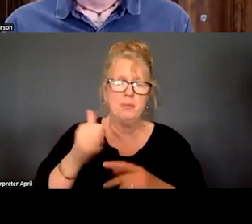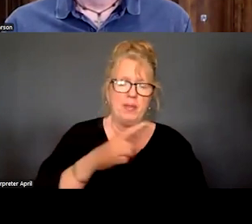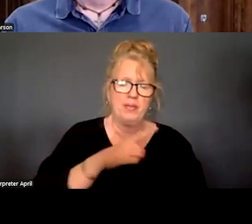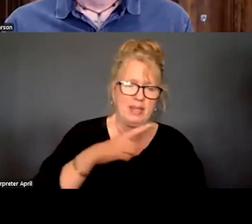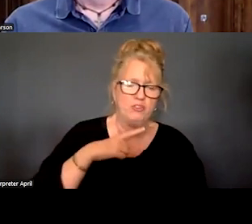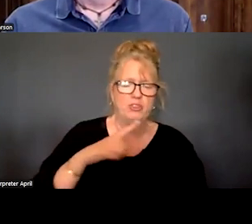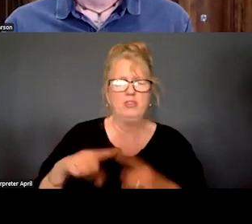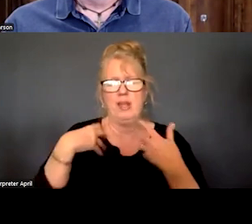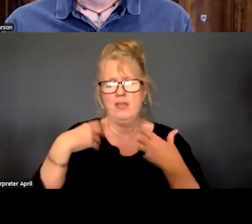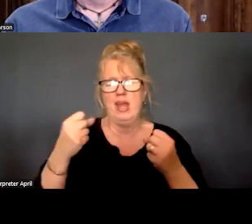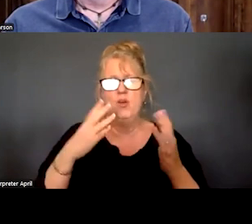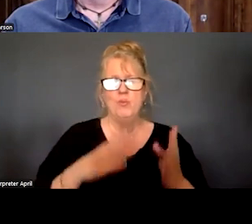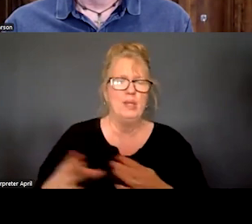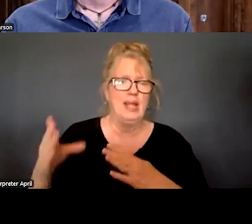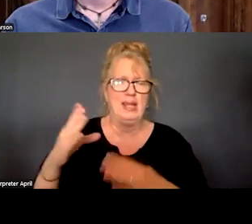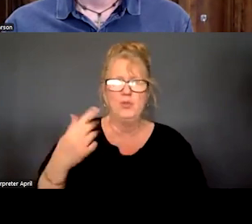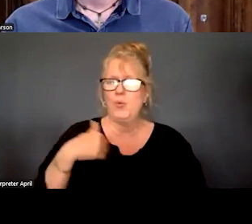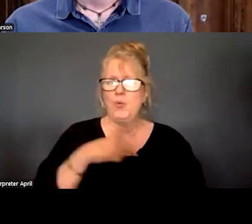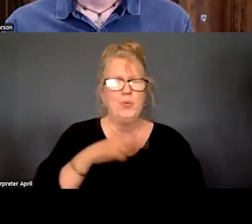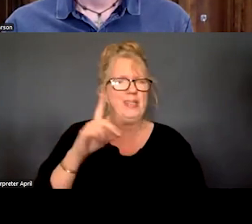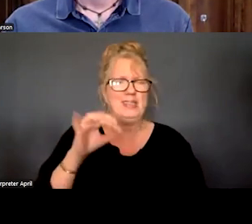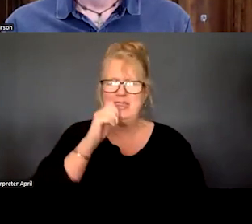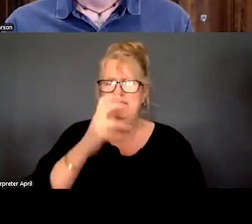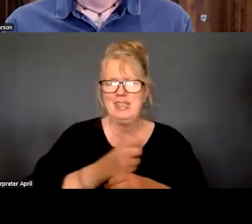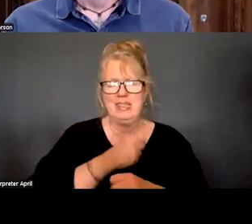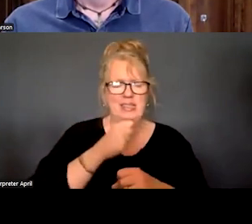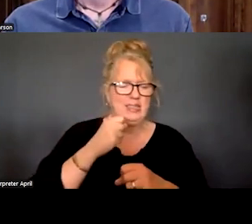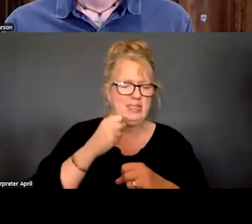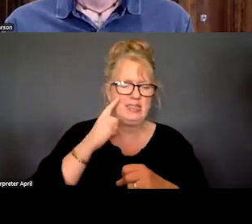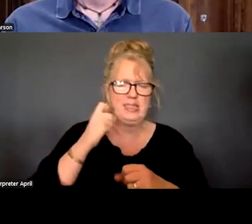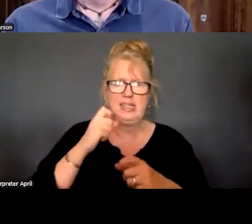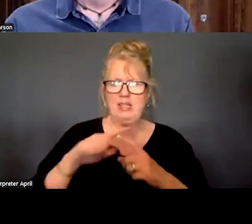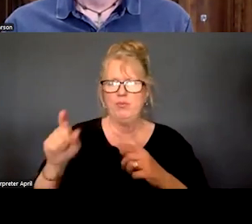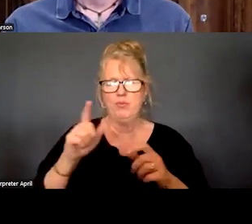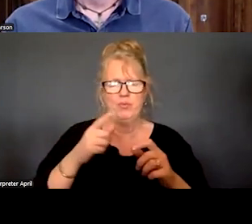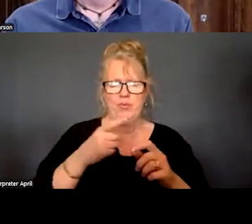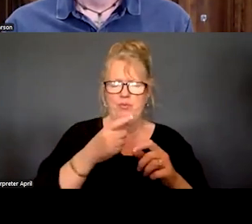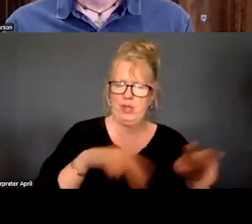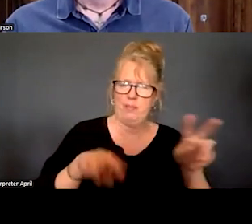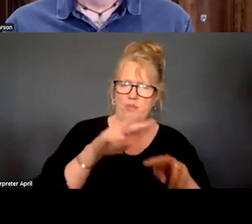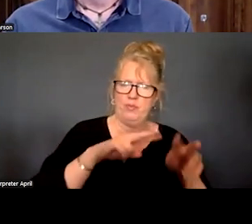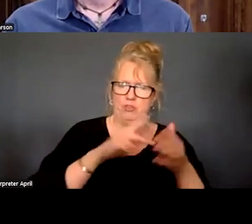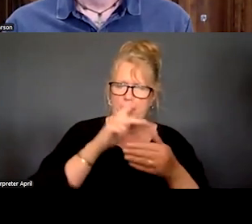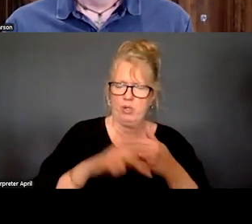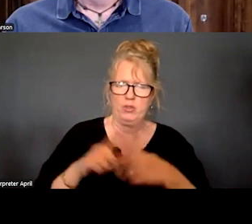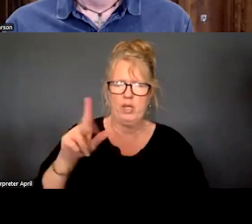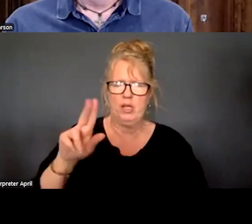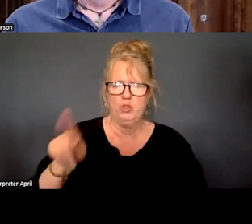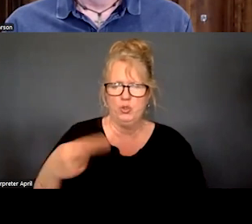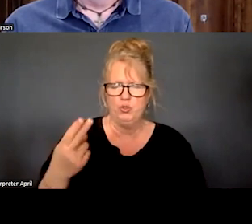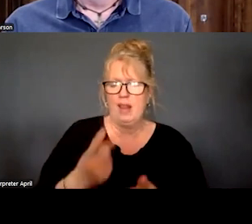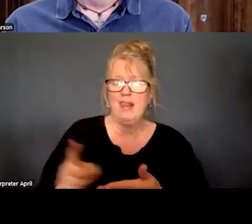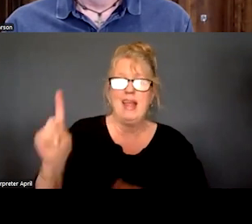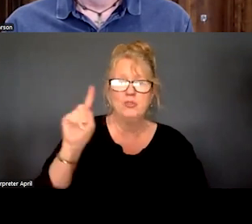plans. But we didn't get to the rate for that observation program in Utah last week, but